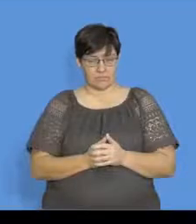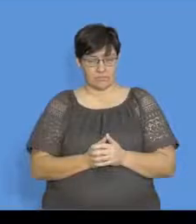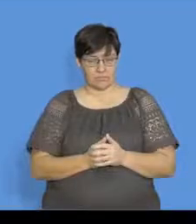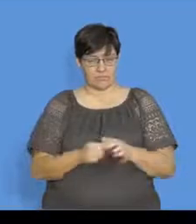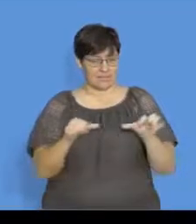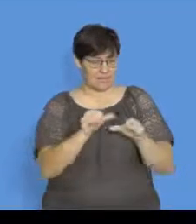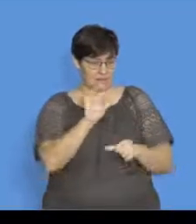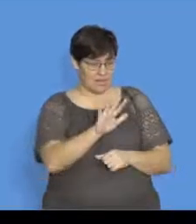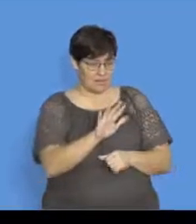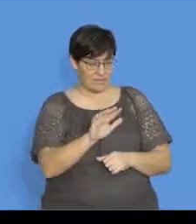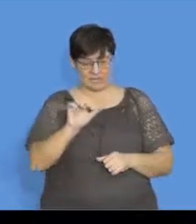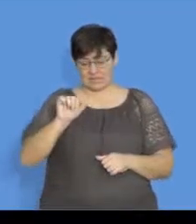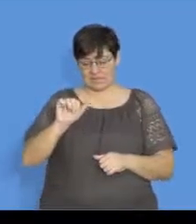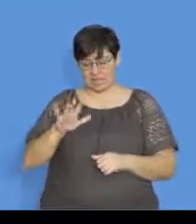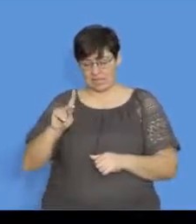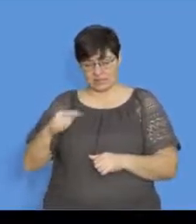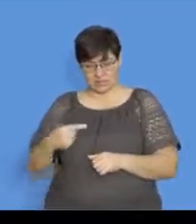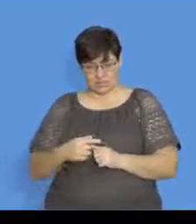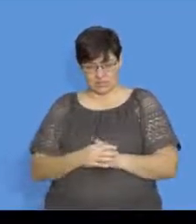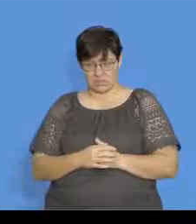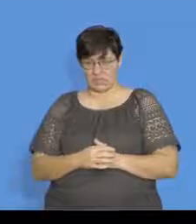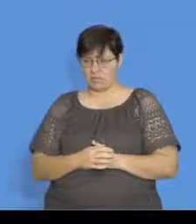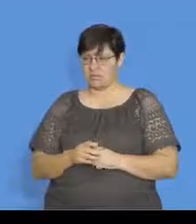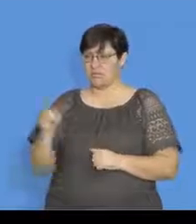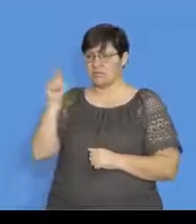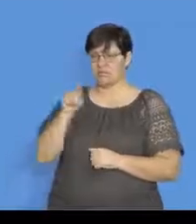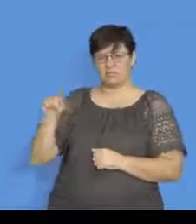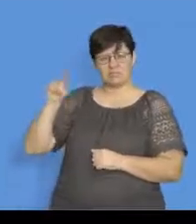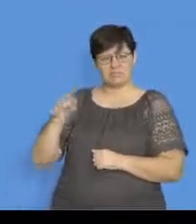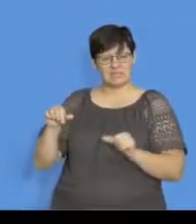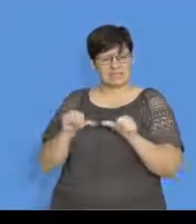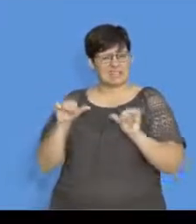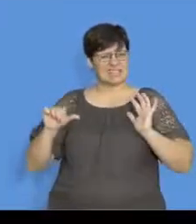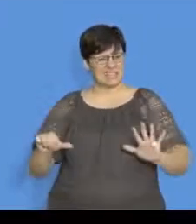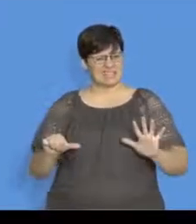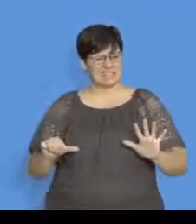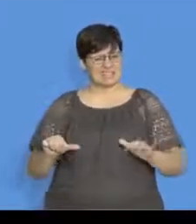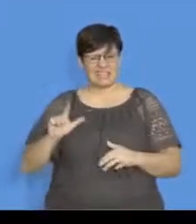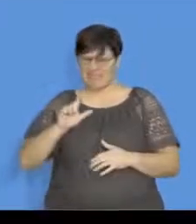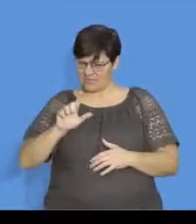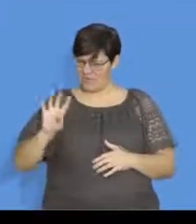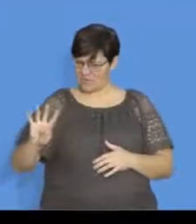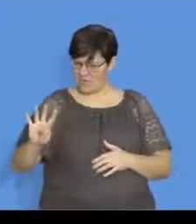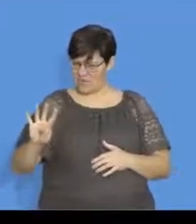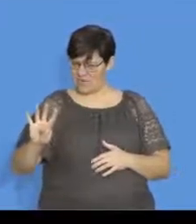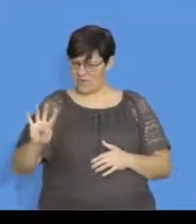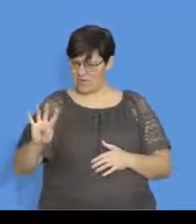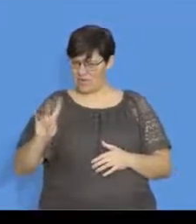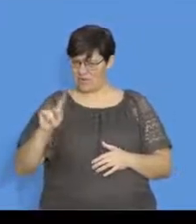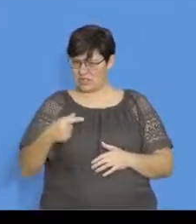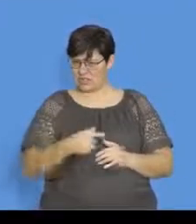Size 5, 65 kilogram. But also look at that. Size 6, 74